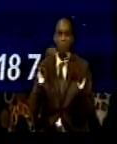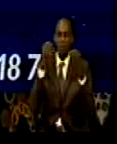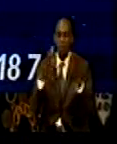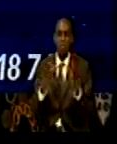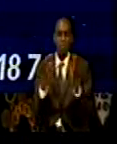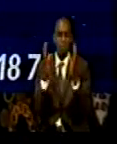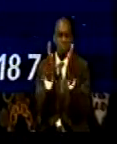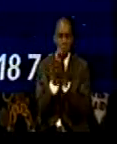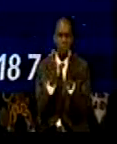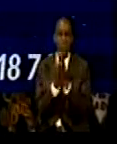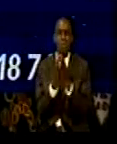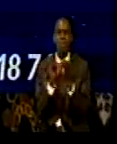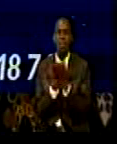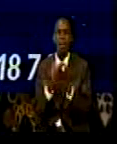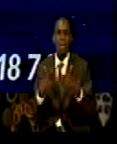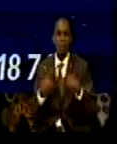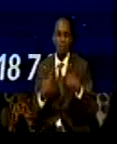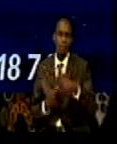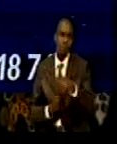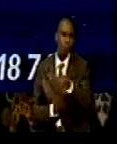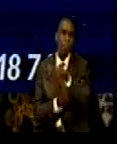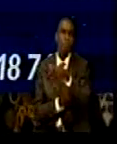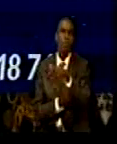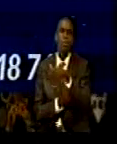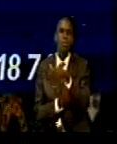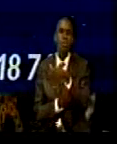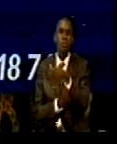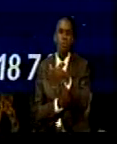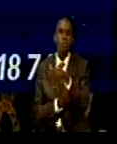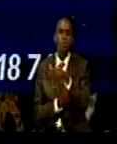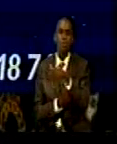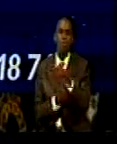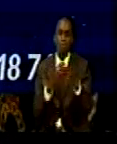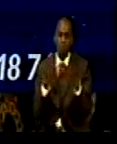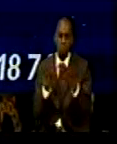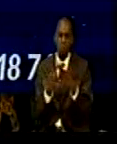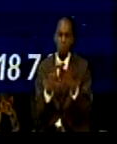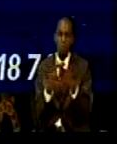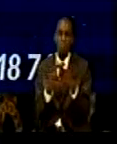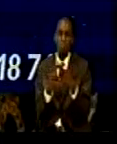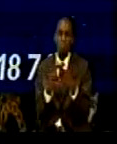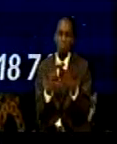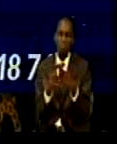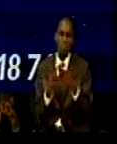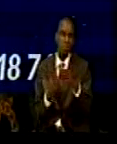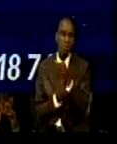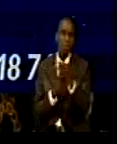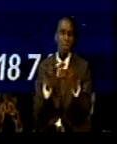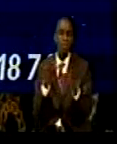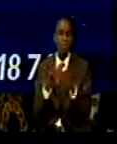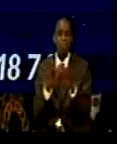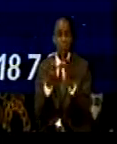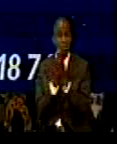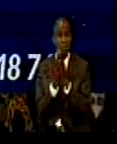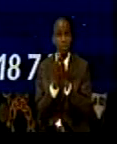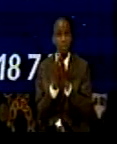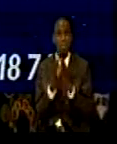me to hold on. This is my only daughter. I have two